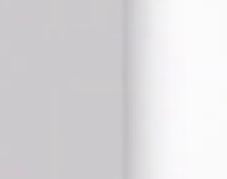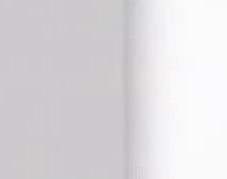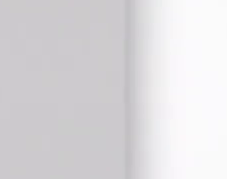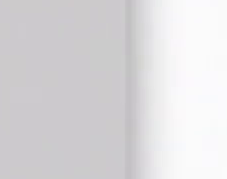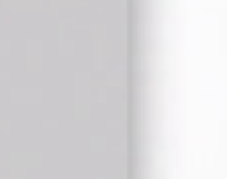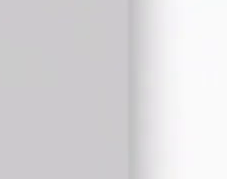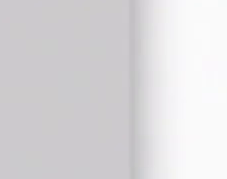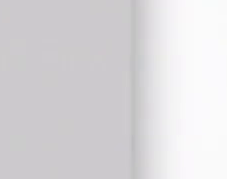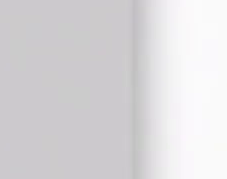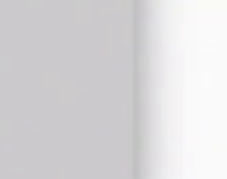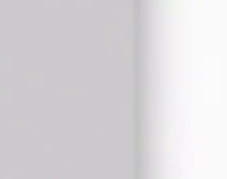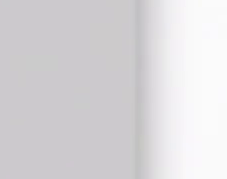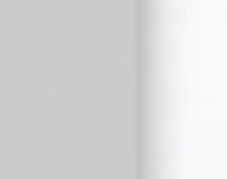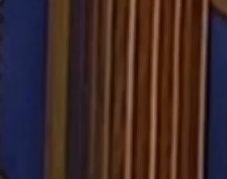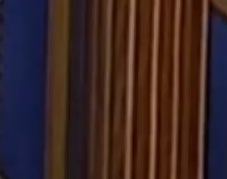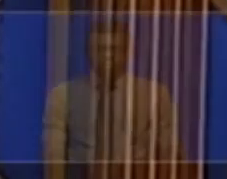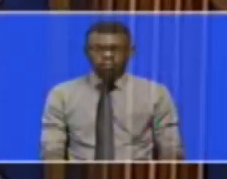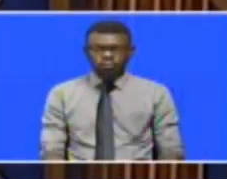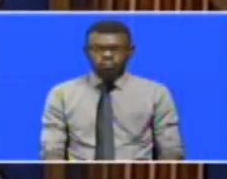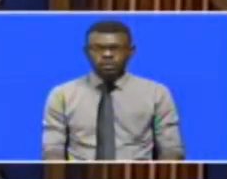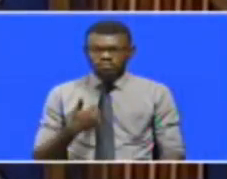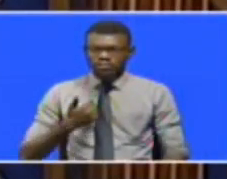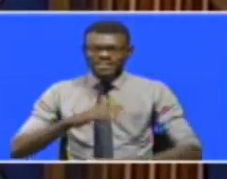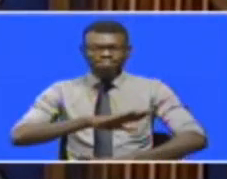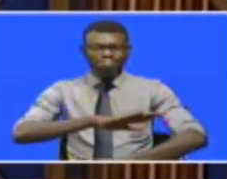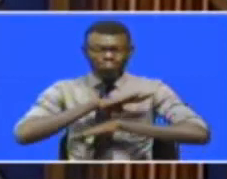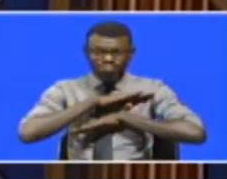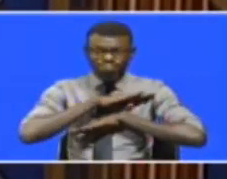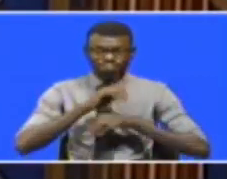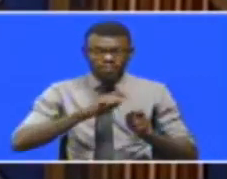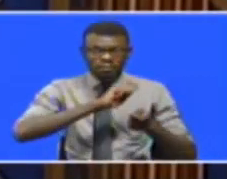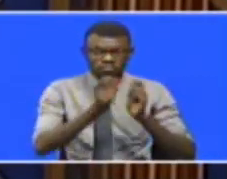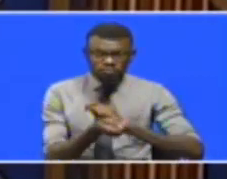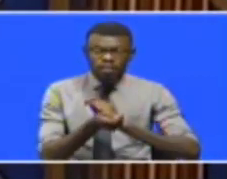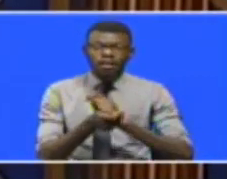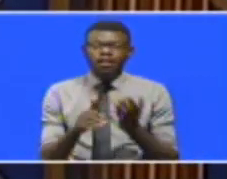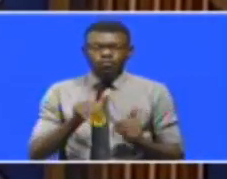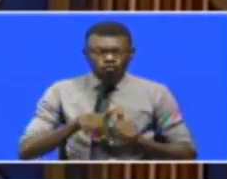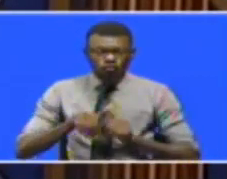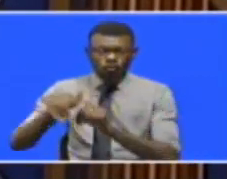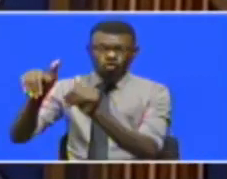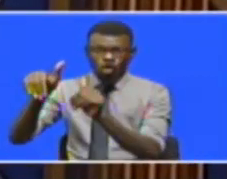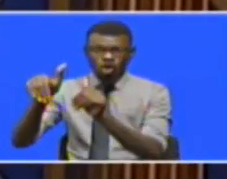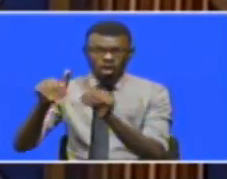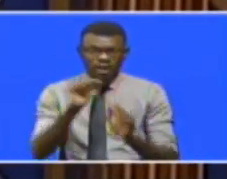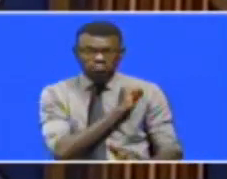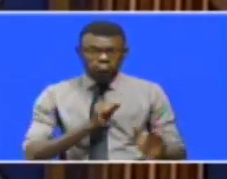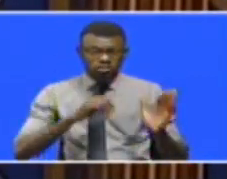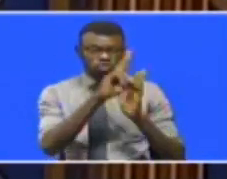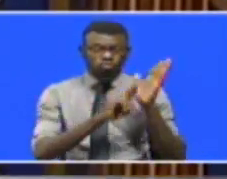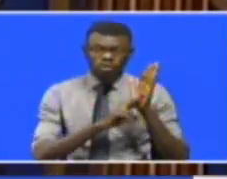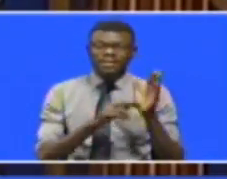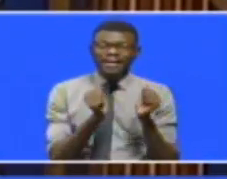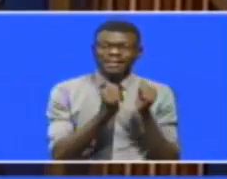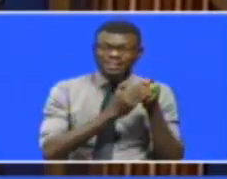the deal was done. I'm satisfied with the changes that the changes were made in accordance with Senate Standing Order 19.1,